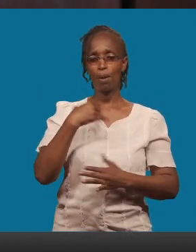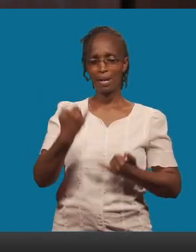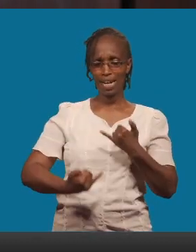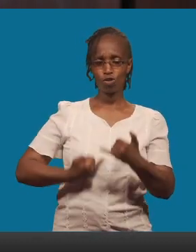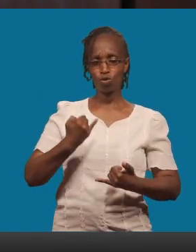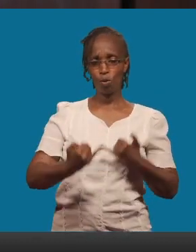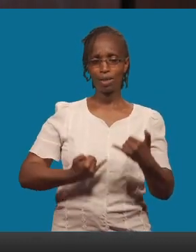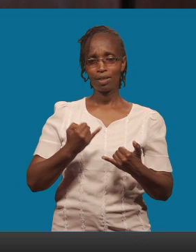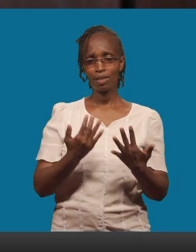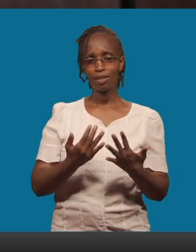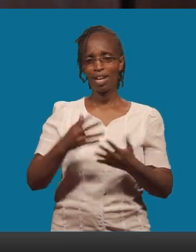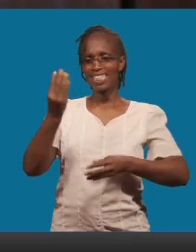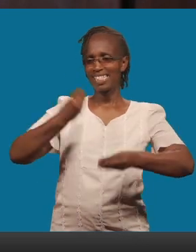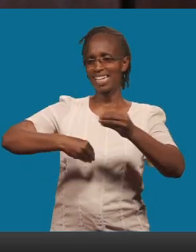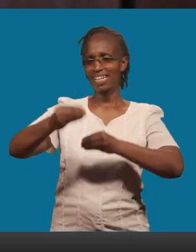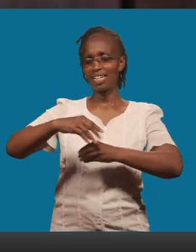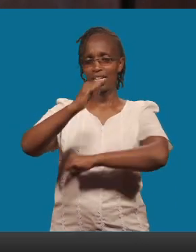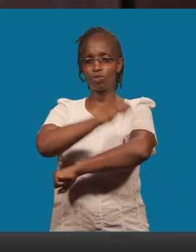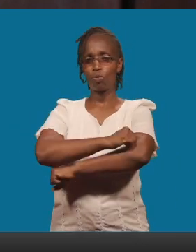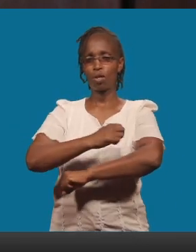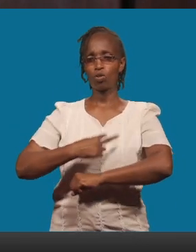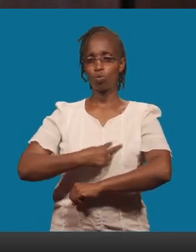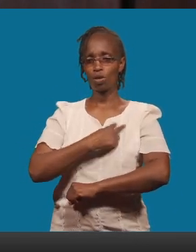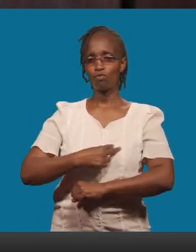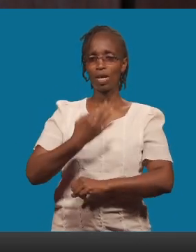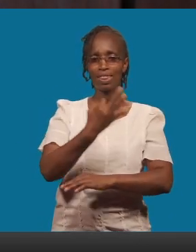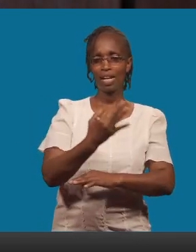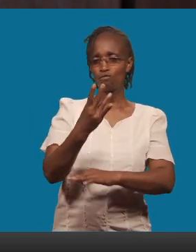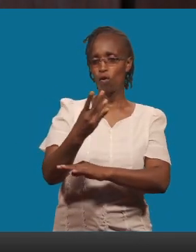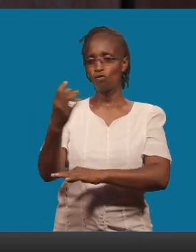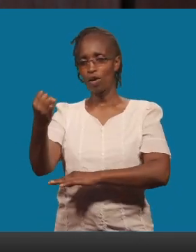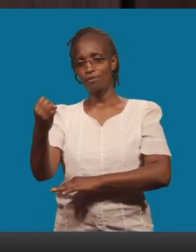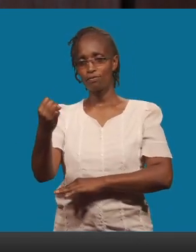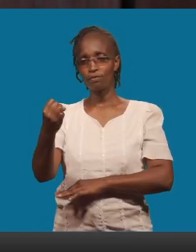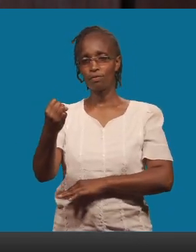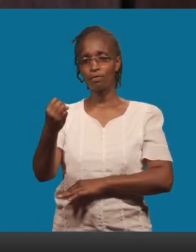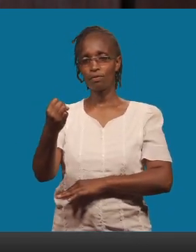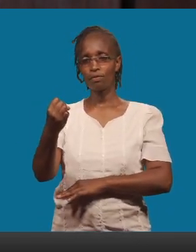space of selling school uniforms, 3, 4, 5, a handful of